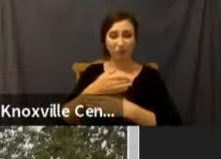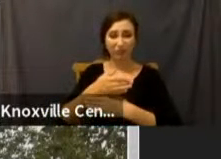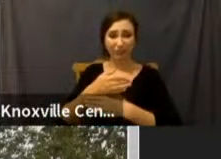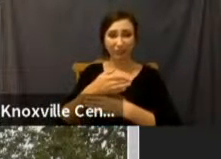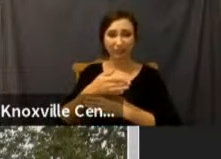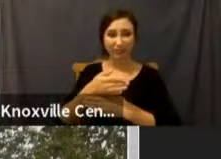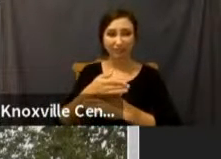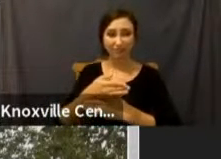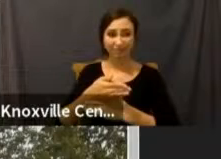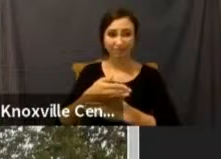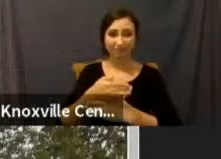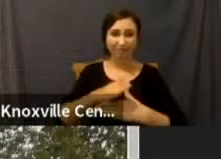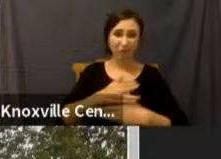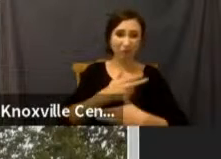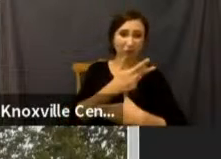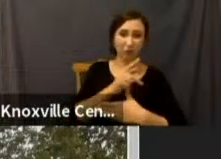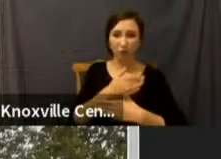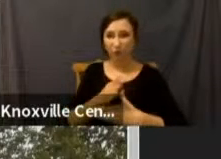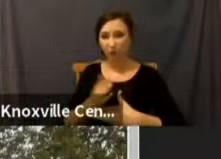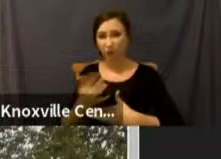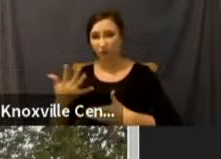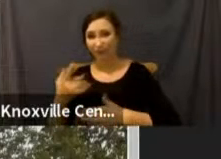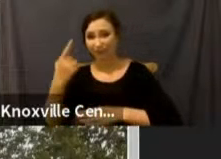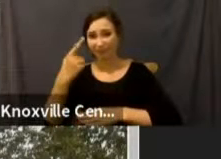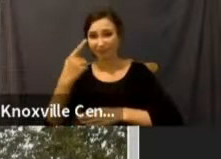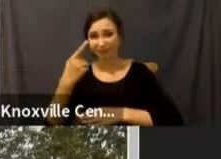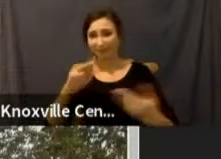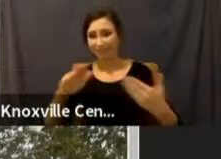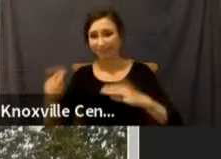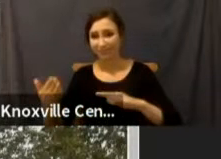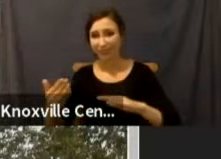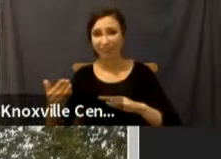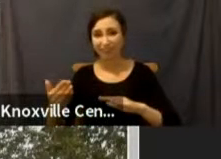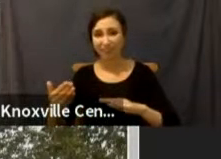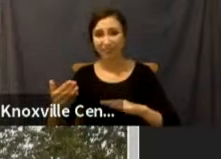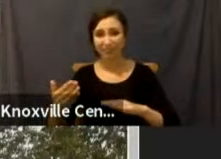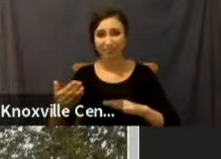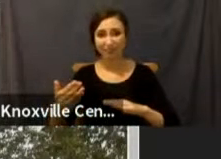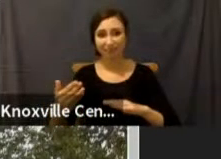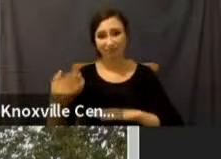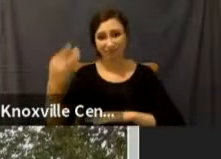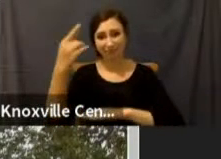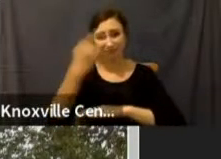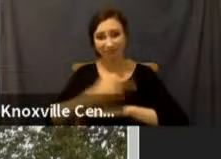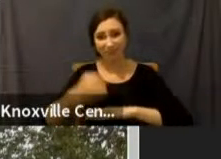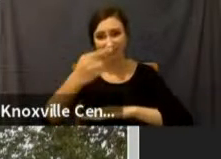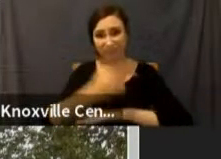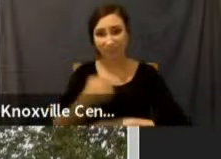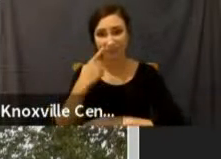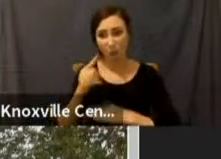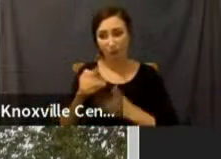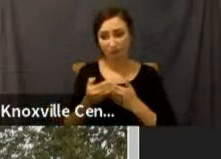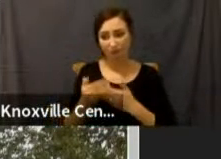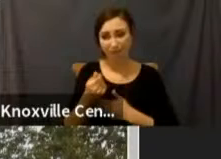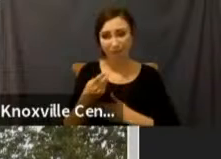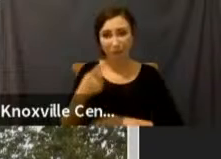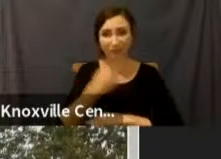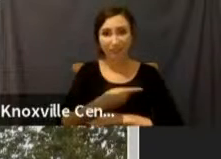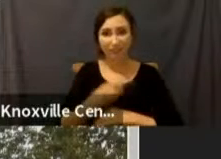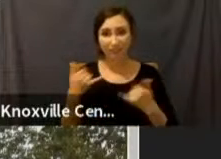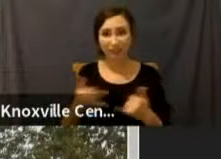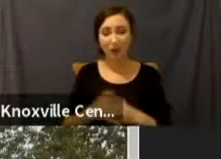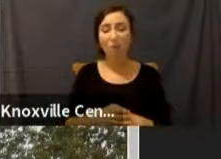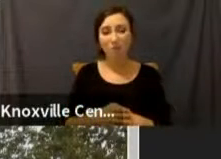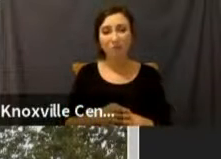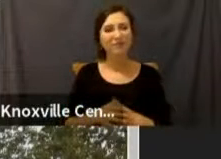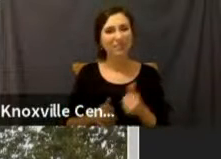somewhere between 3 and 5 deaths a day for a few days. Charity might be able to give more specifics on that, but that's probably